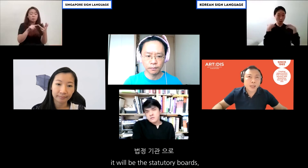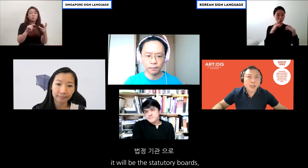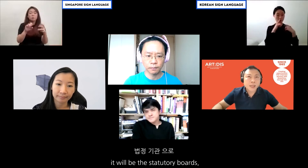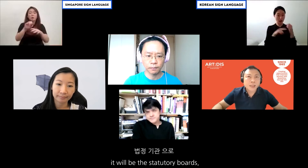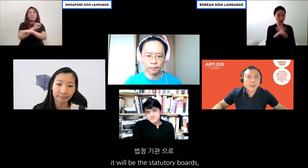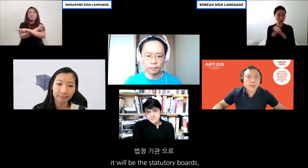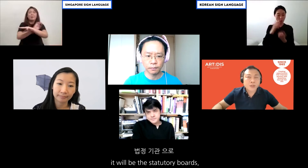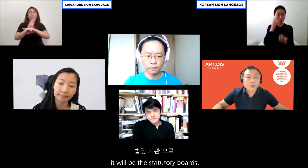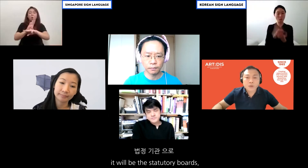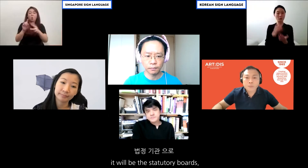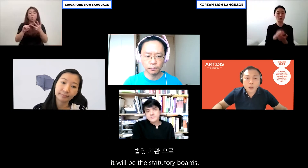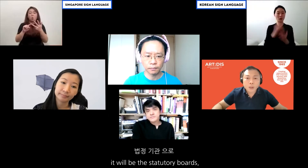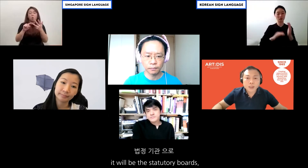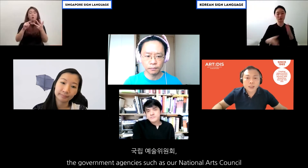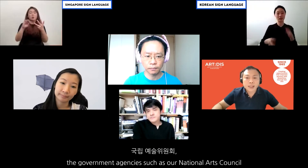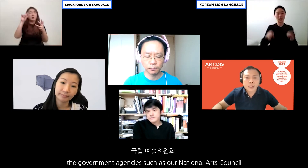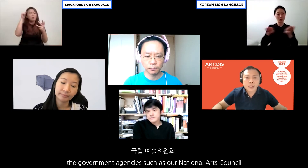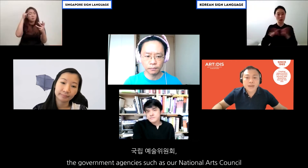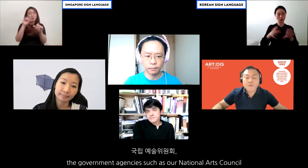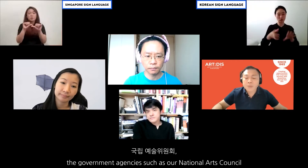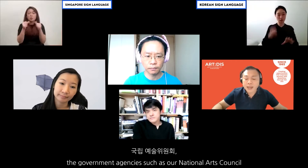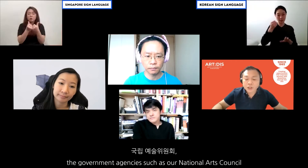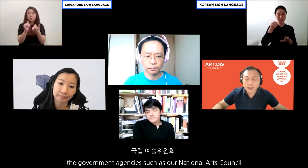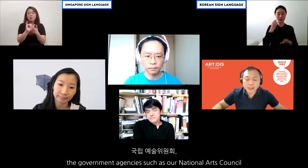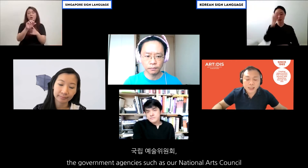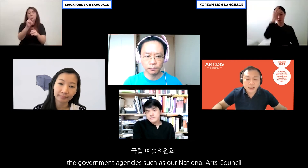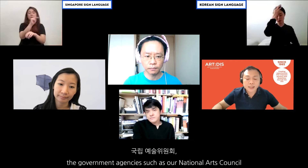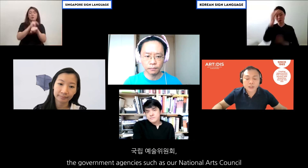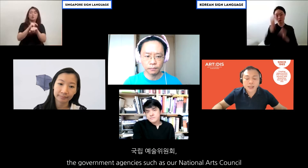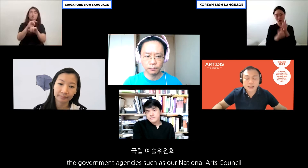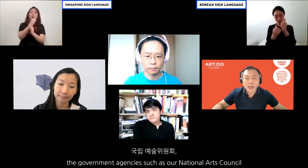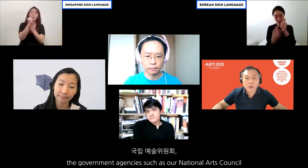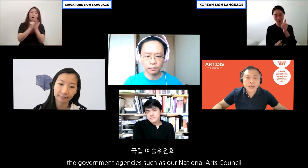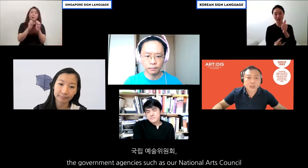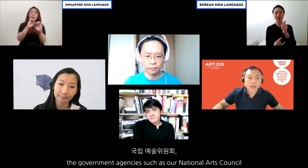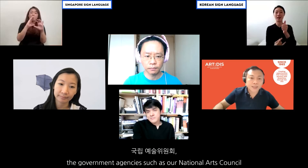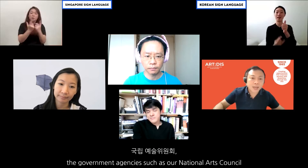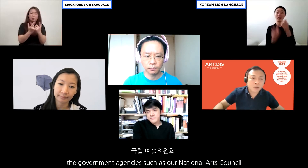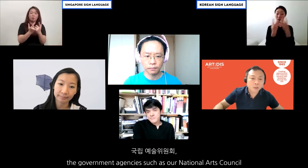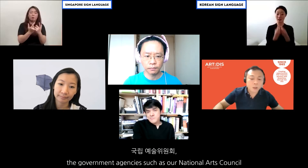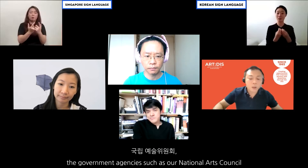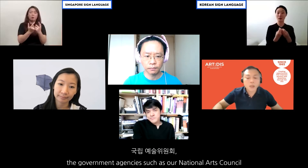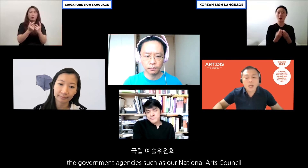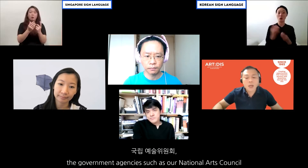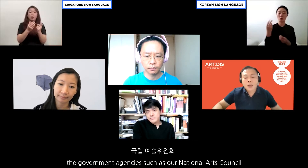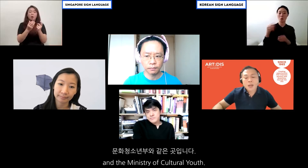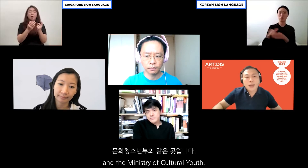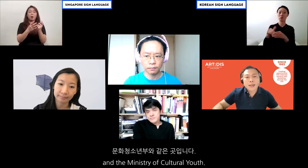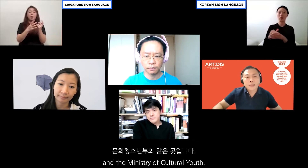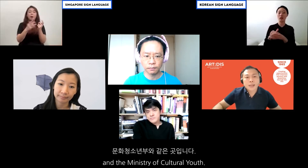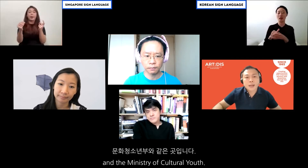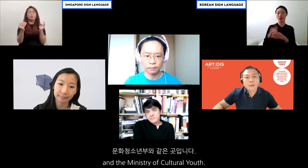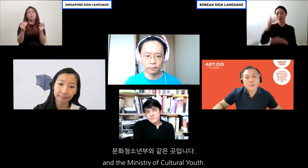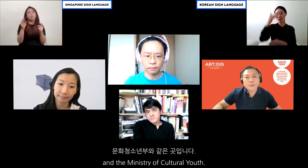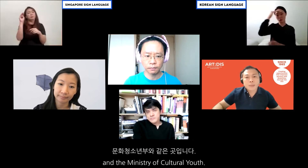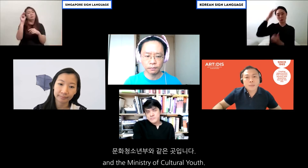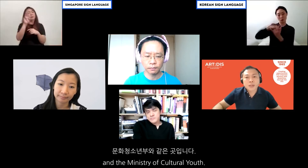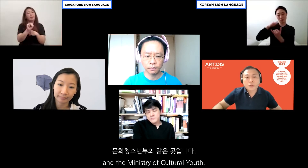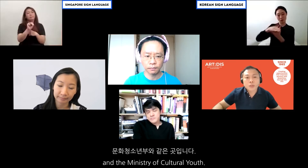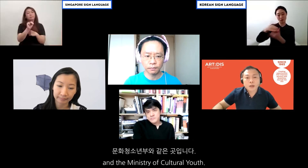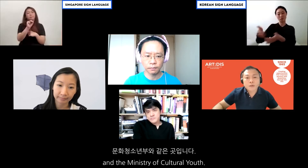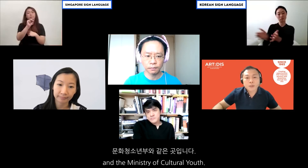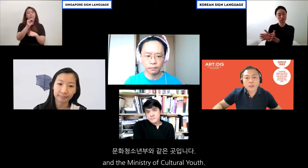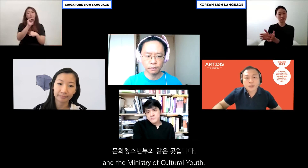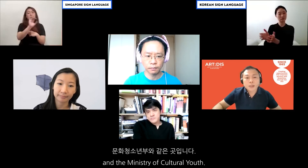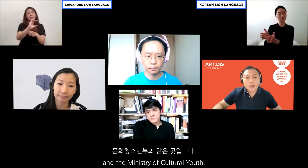will be the statutory boards, the government agencies, such as our National Arts Council, and the